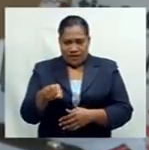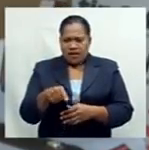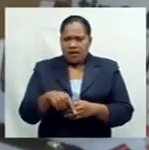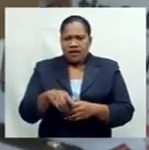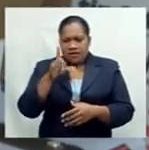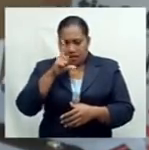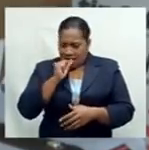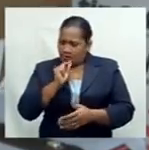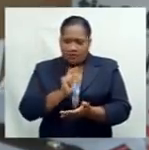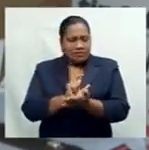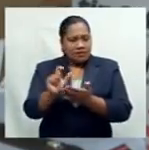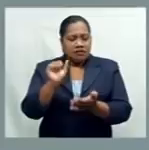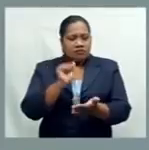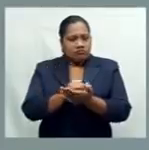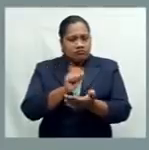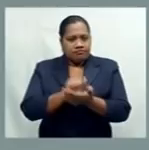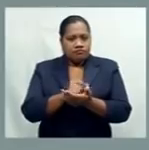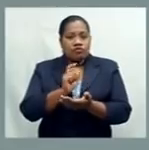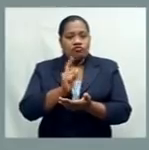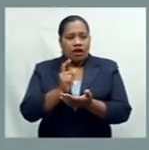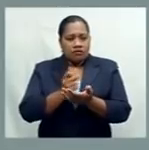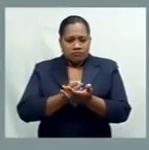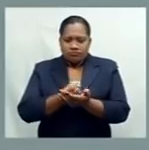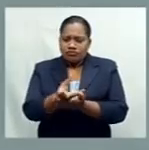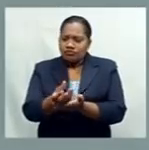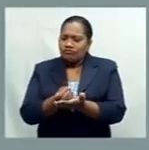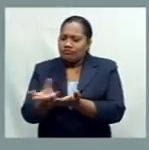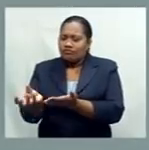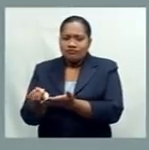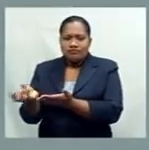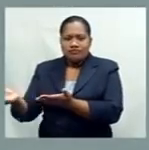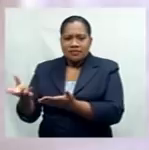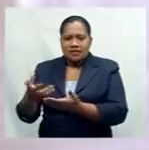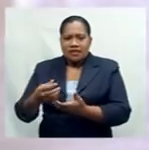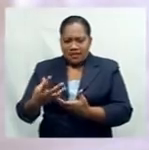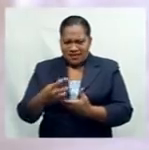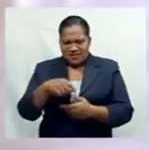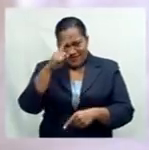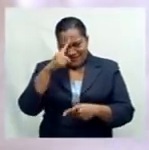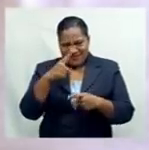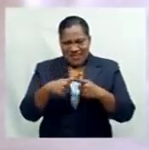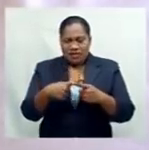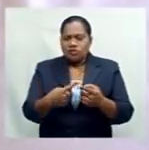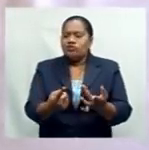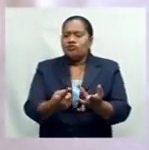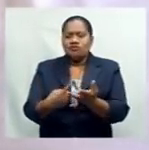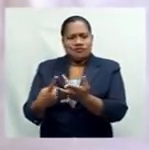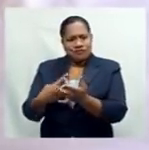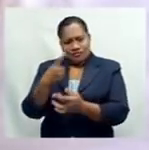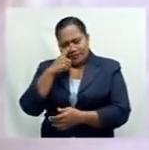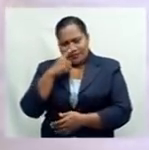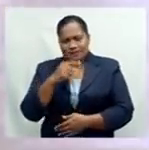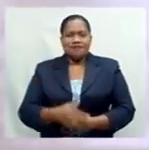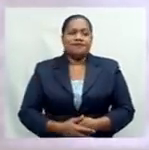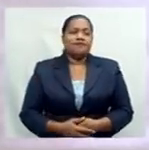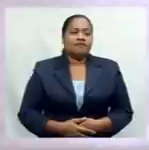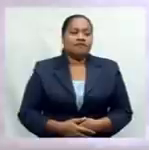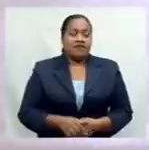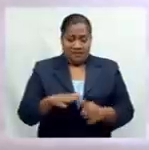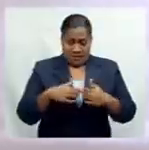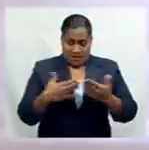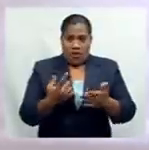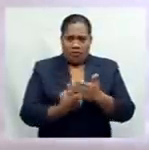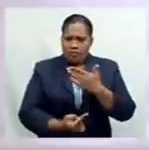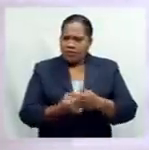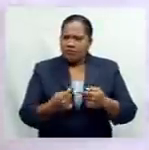of transmitting the infection to an uninfected person. Vaccine efficacy have been a widely debated topic during